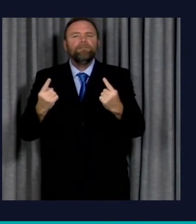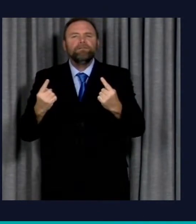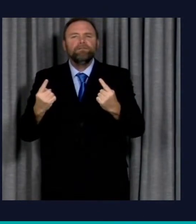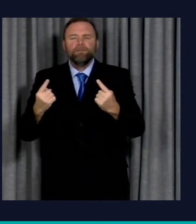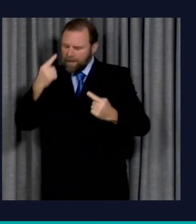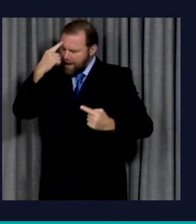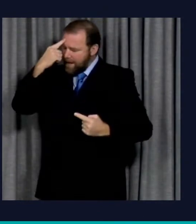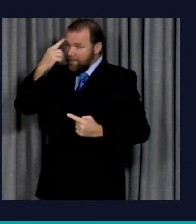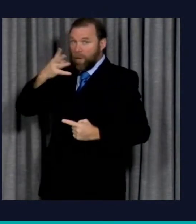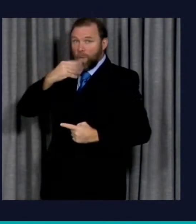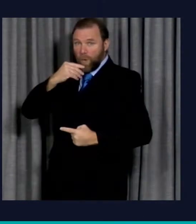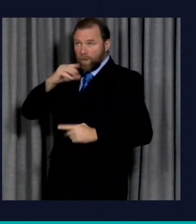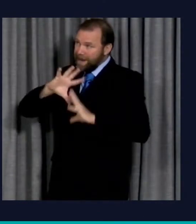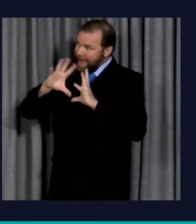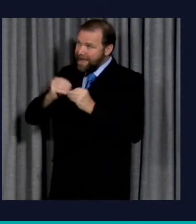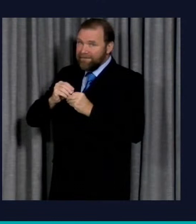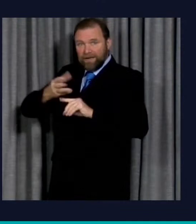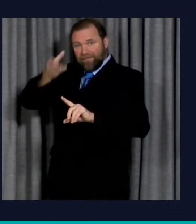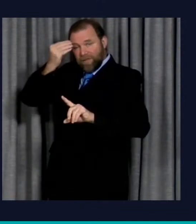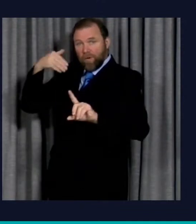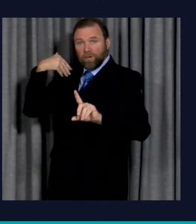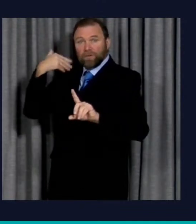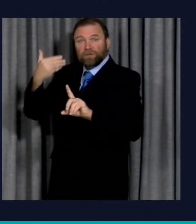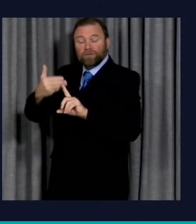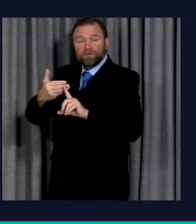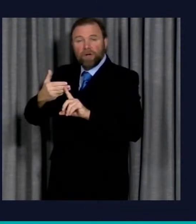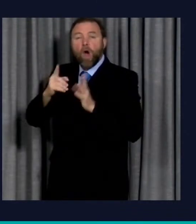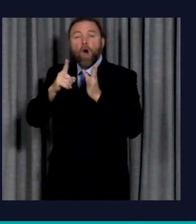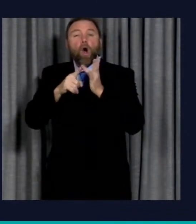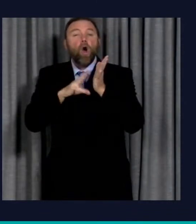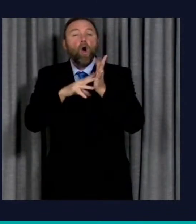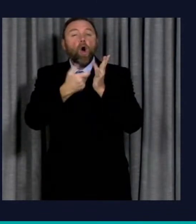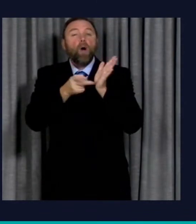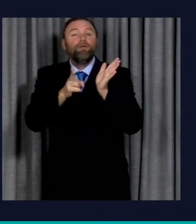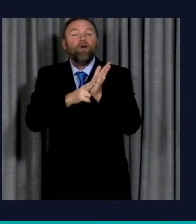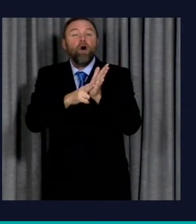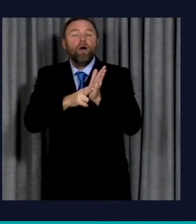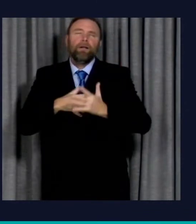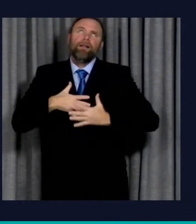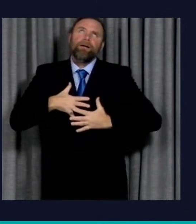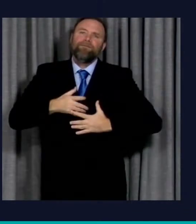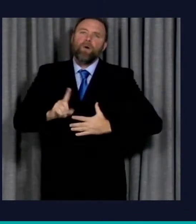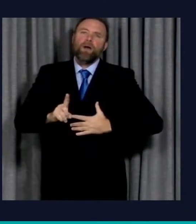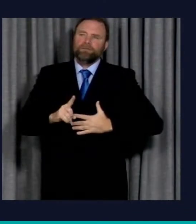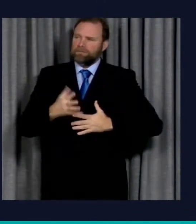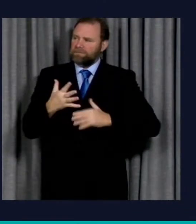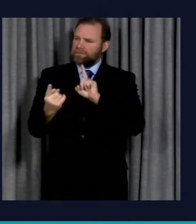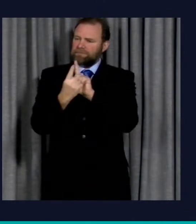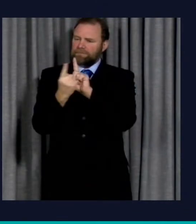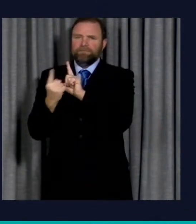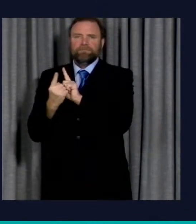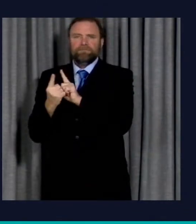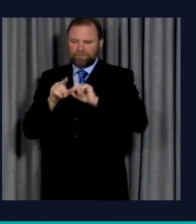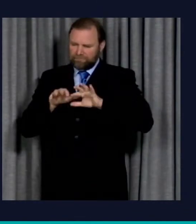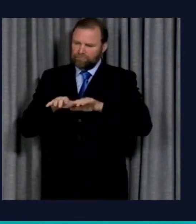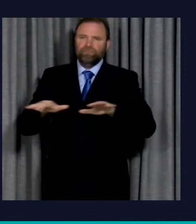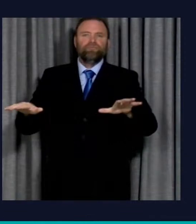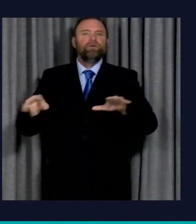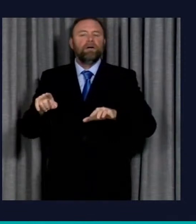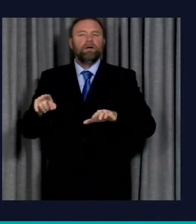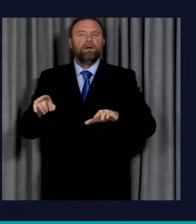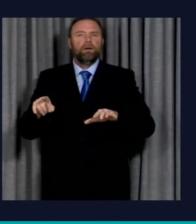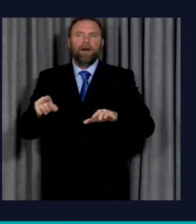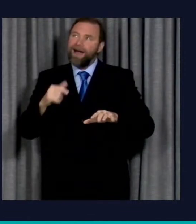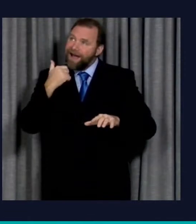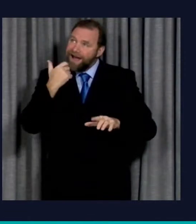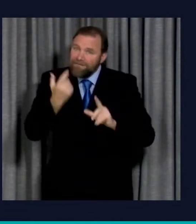have learned. Omicron thrives on human contact. Every contact we have is an opportunity for